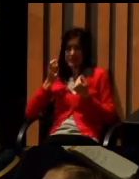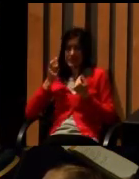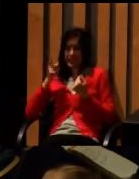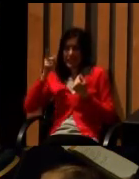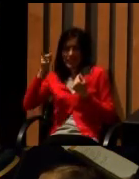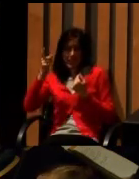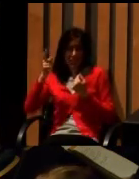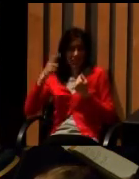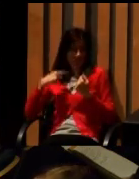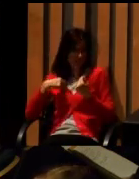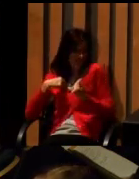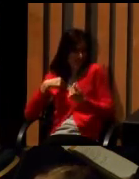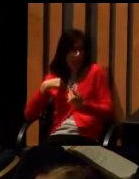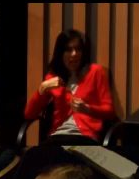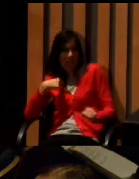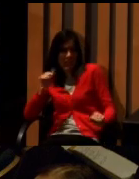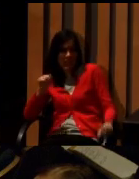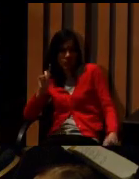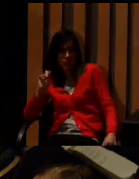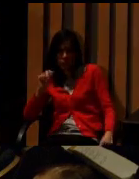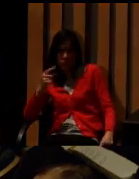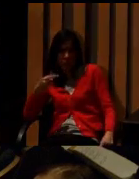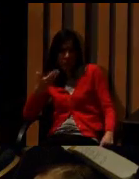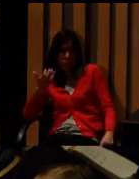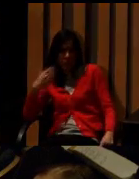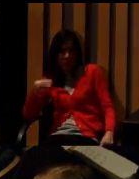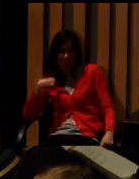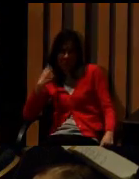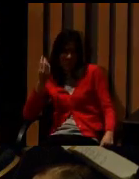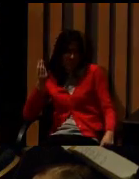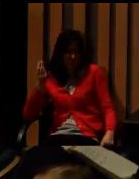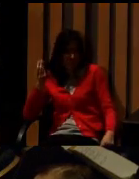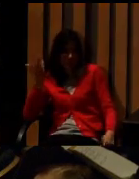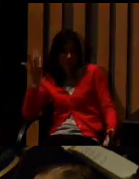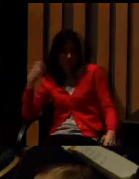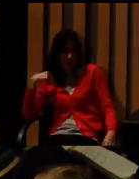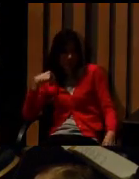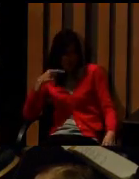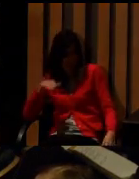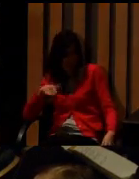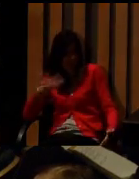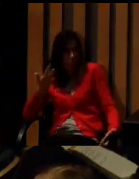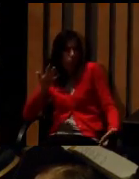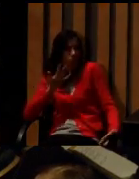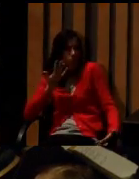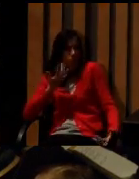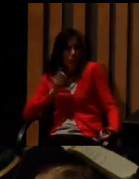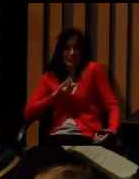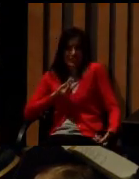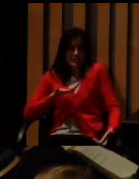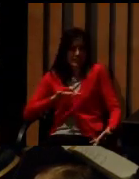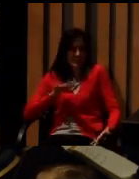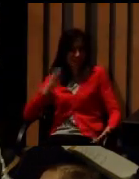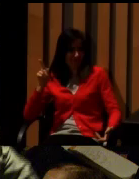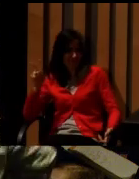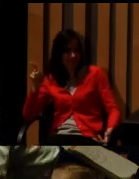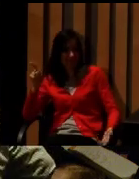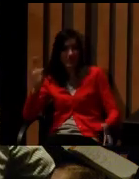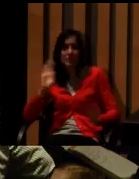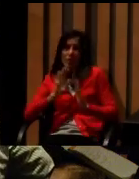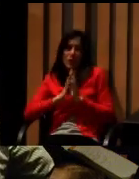or just the billionaire syndrome, I can do what I want? I'm just kind of at a loss to fathom And again, it's an unfair question. You're going inside someone's